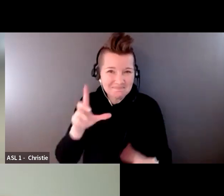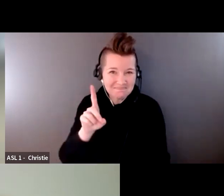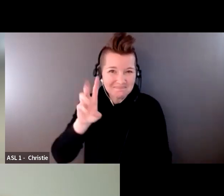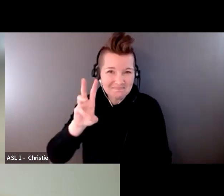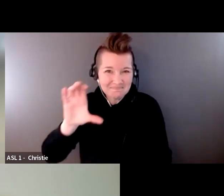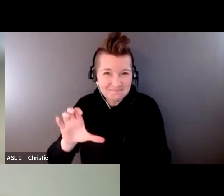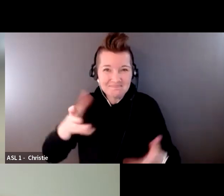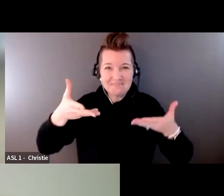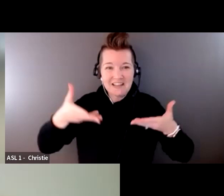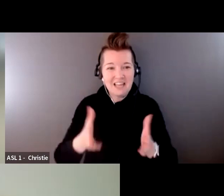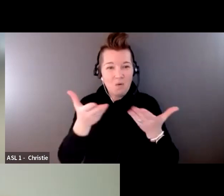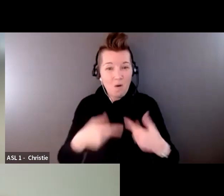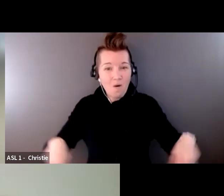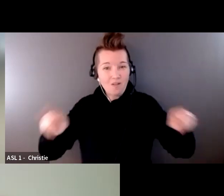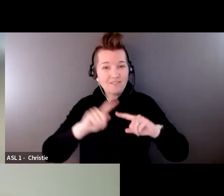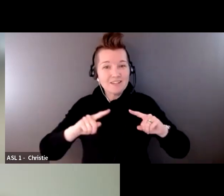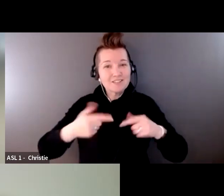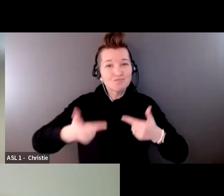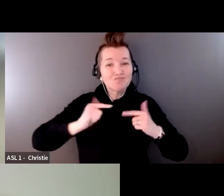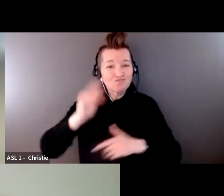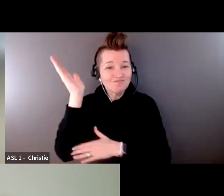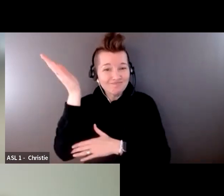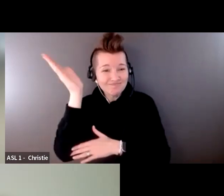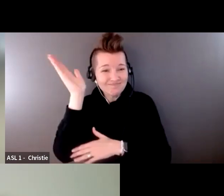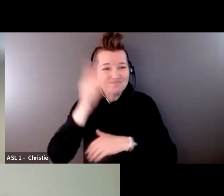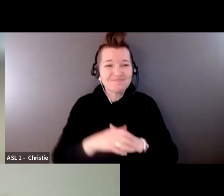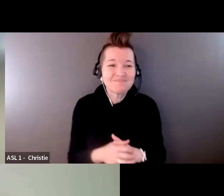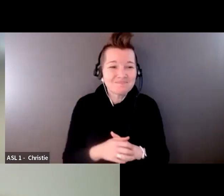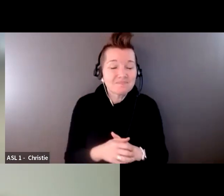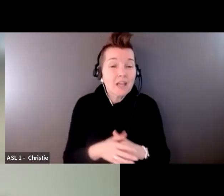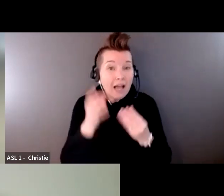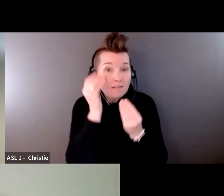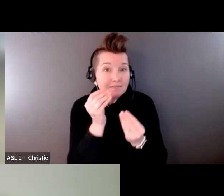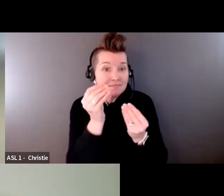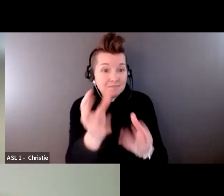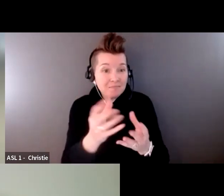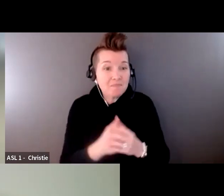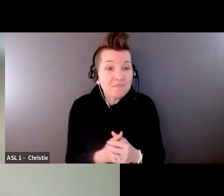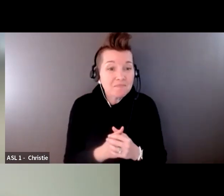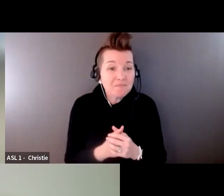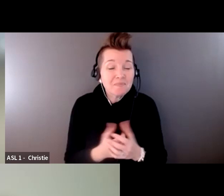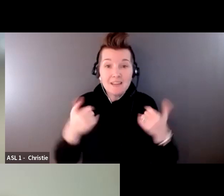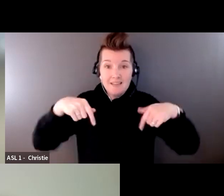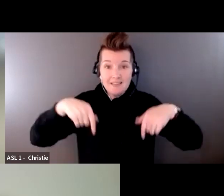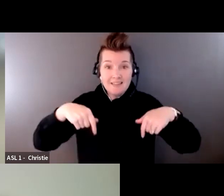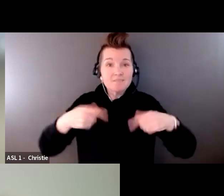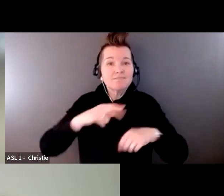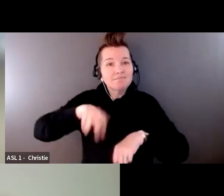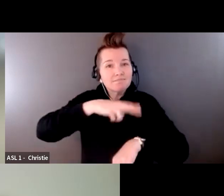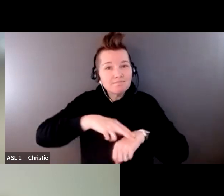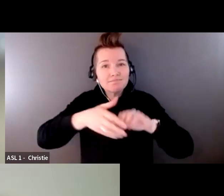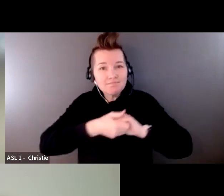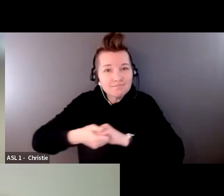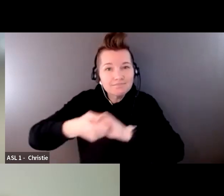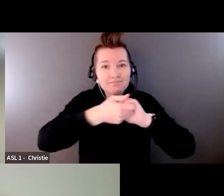platform to speak today. And just a little tidbit on RWA for those who don't know. We are a national partnership of Inclusion